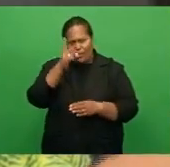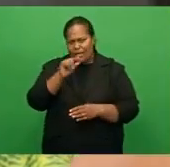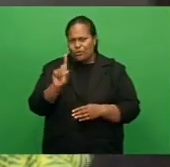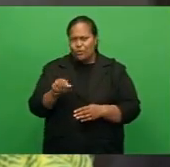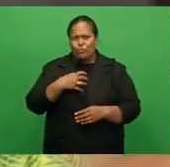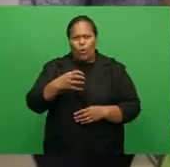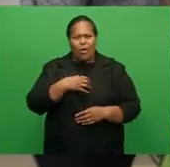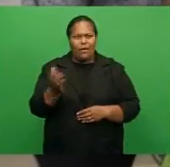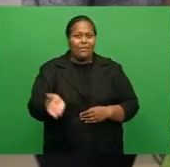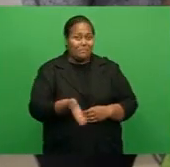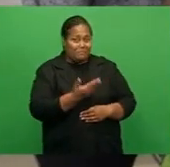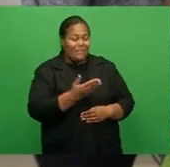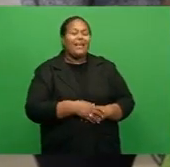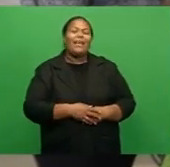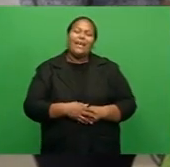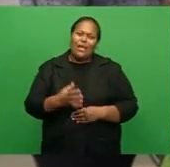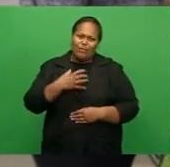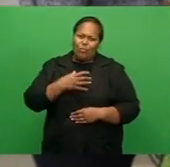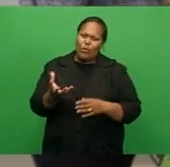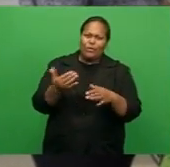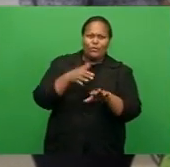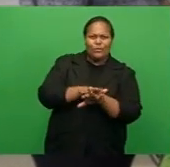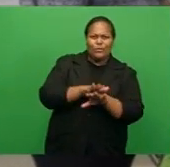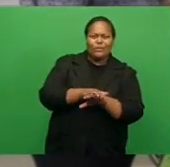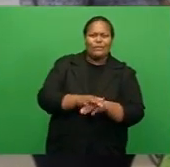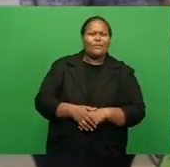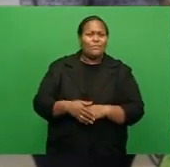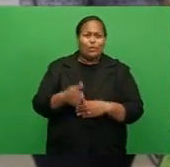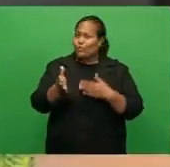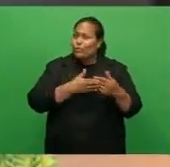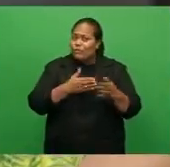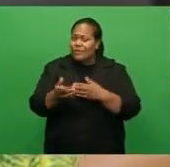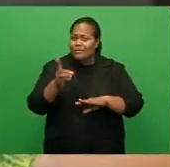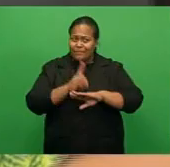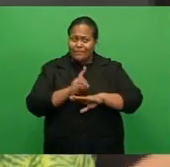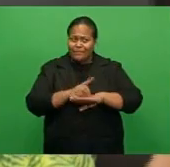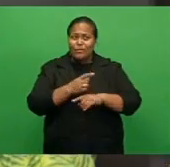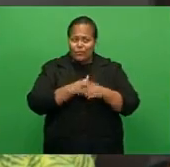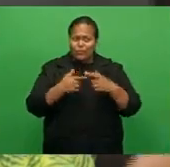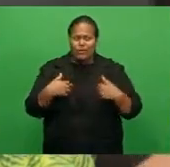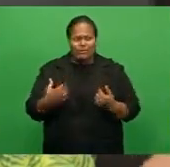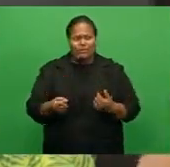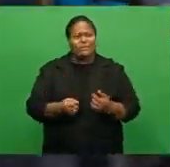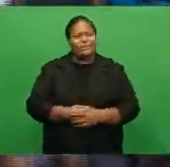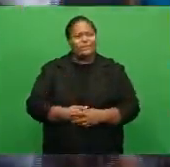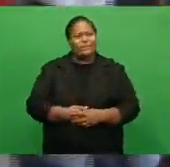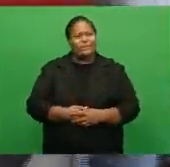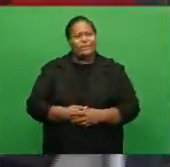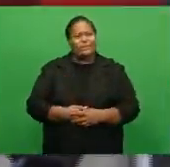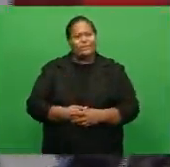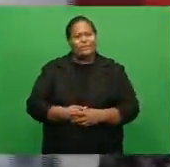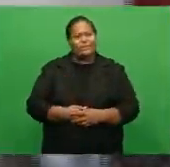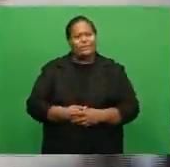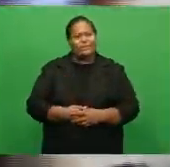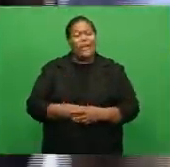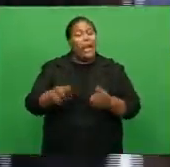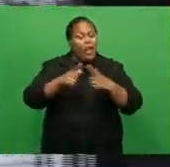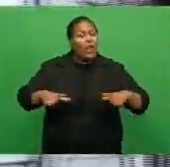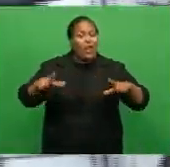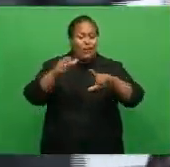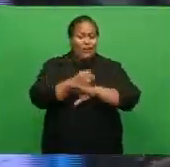raise awareness as well as showcase their talent. The program is so good and so excited, and we hope that we'll do